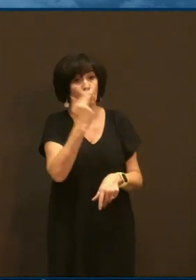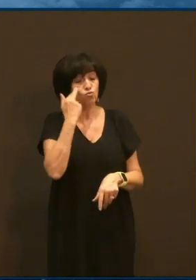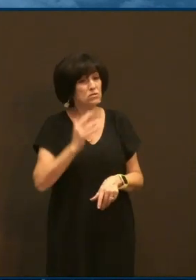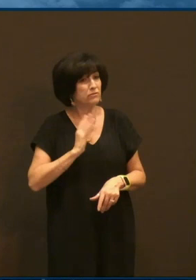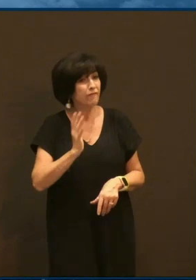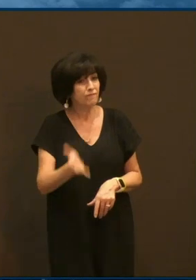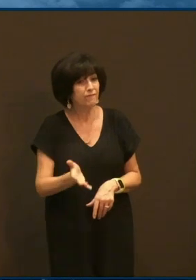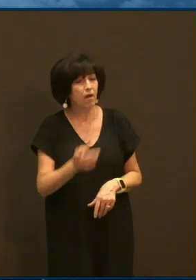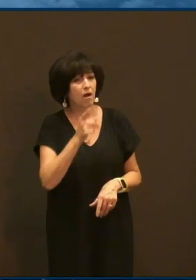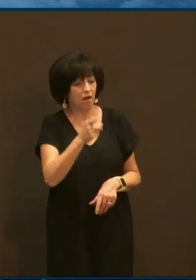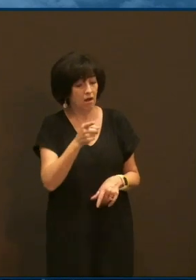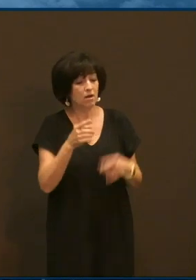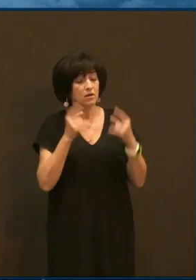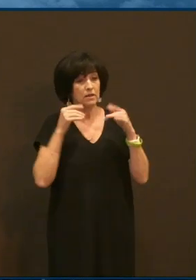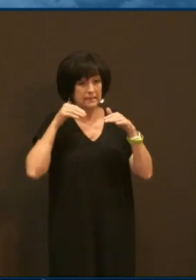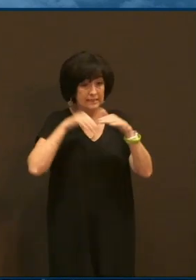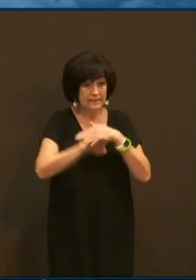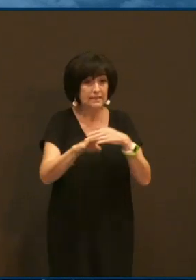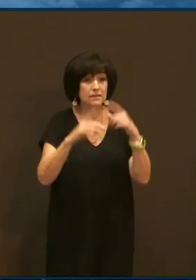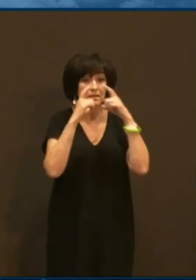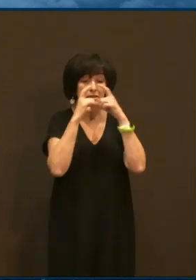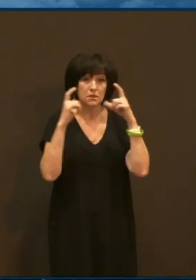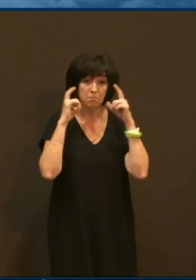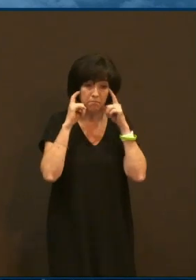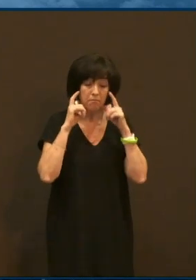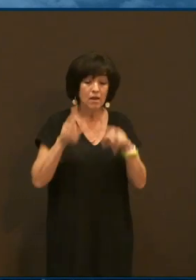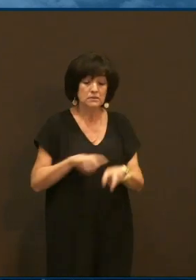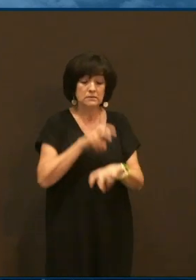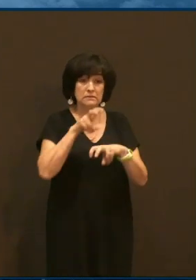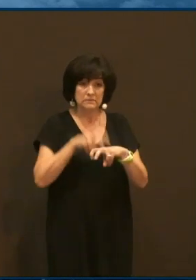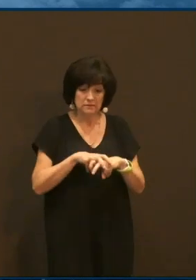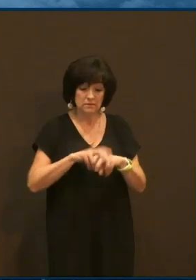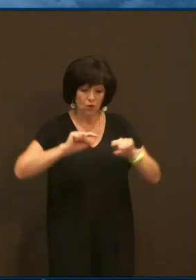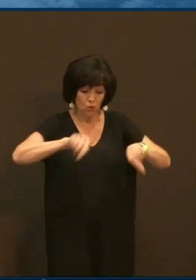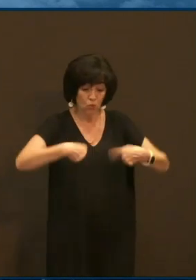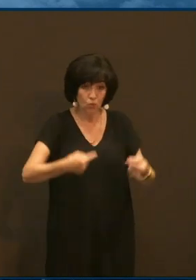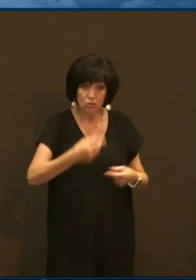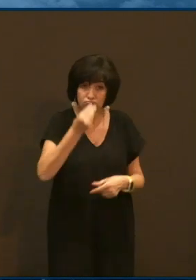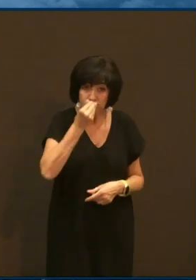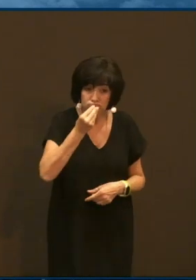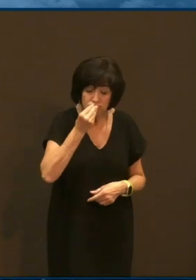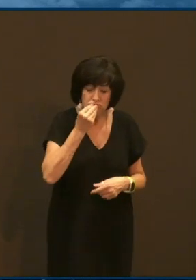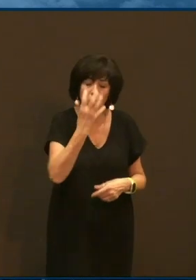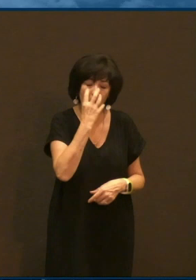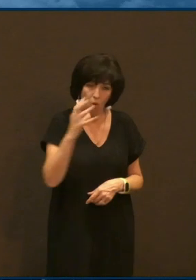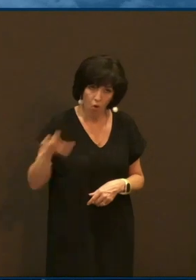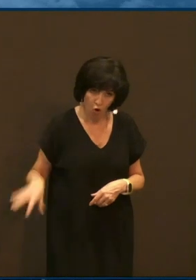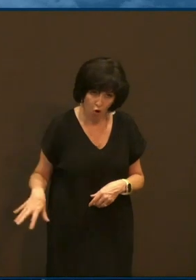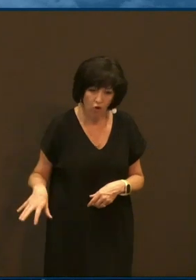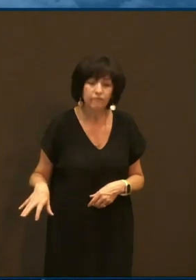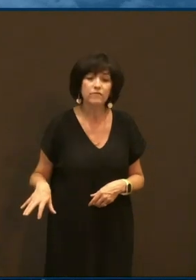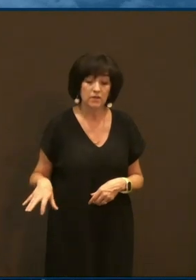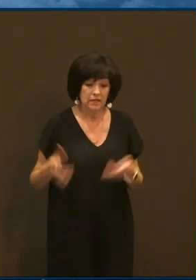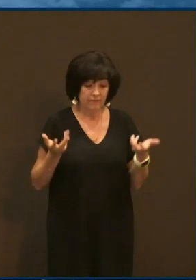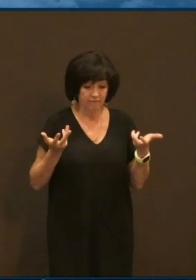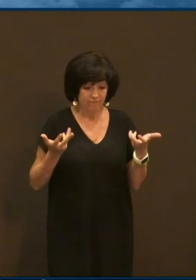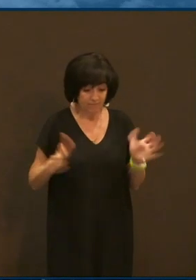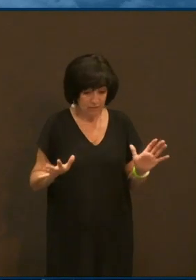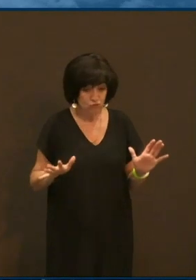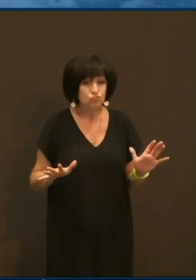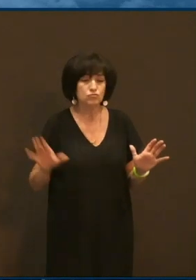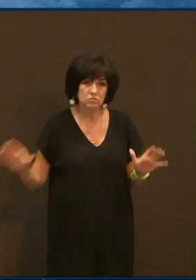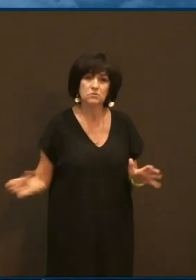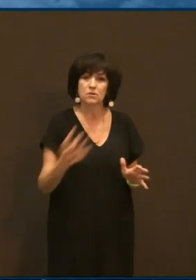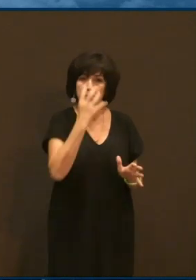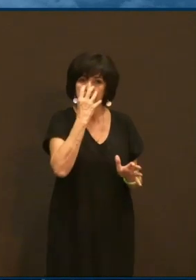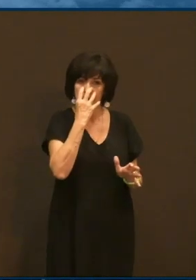you're eating. I know that's not a requirement, but it's advisable. We need to think about ways to protect